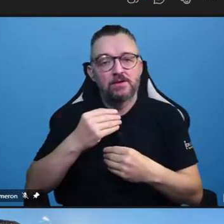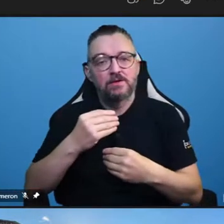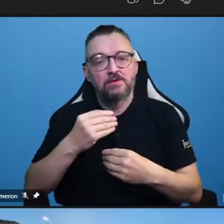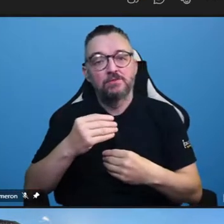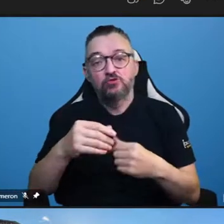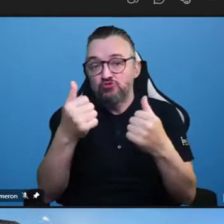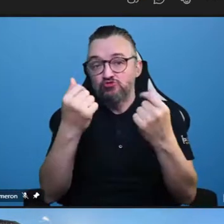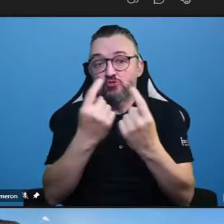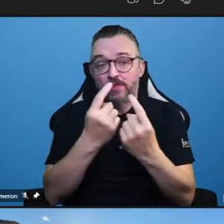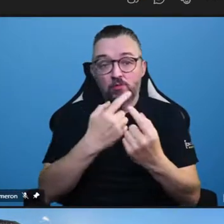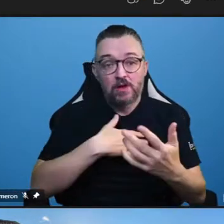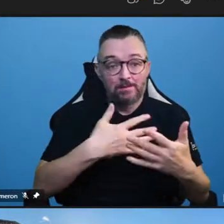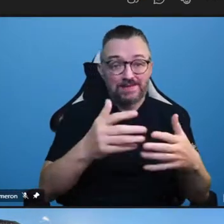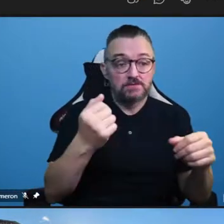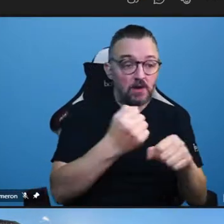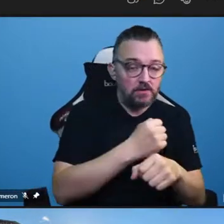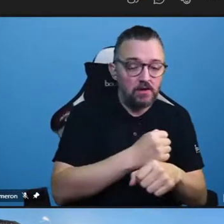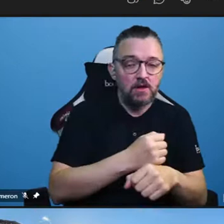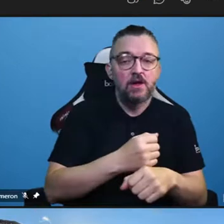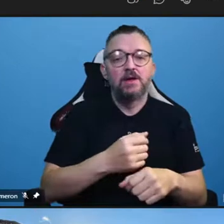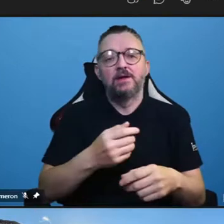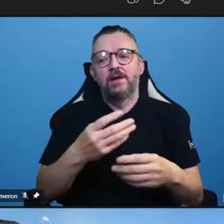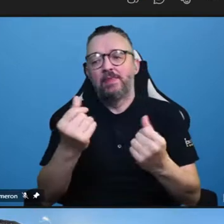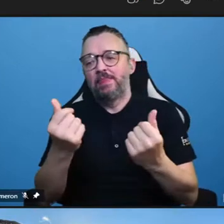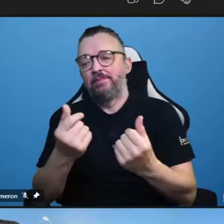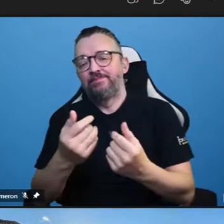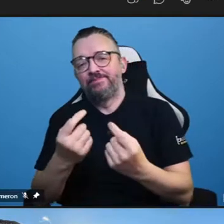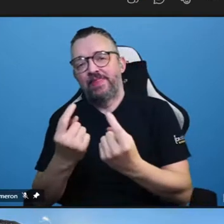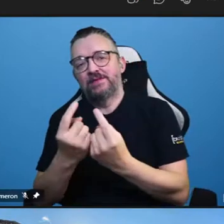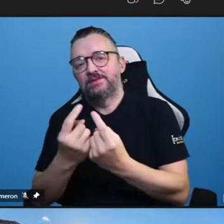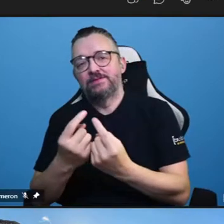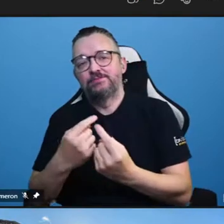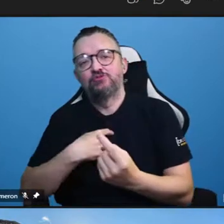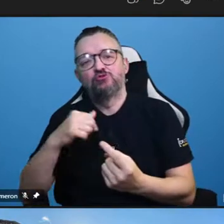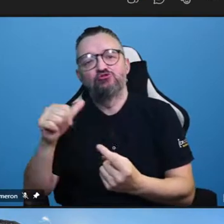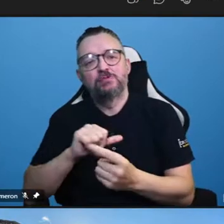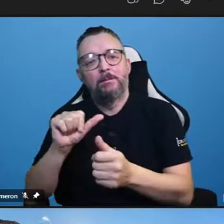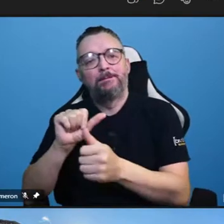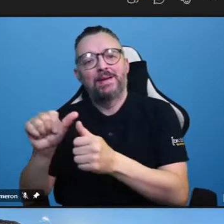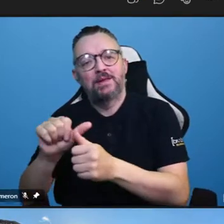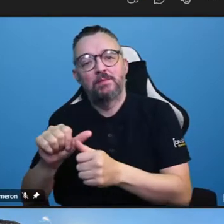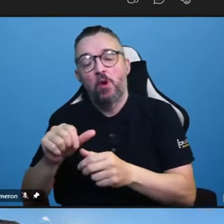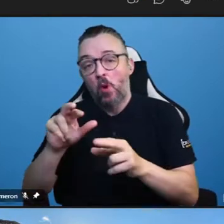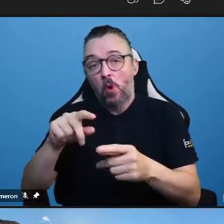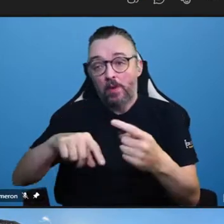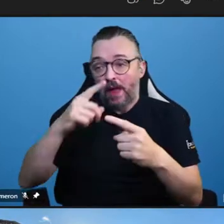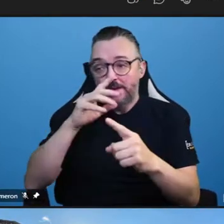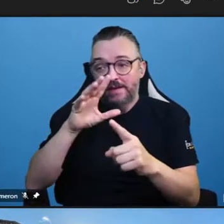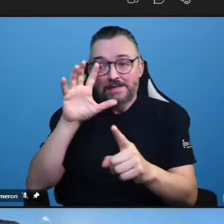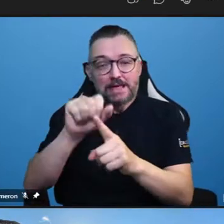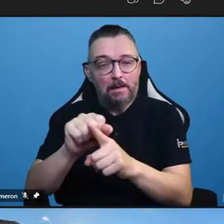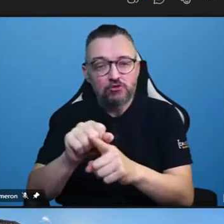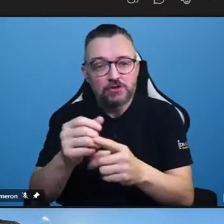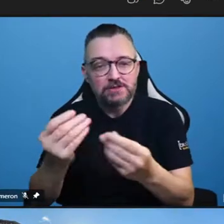good things that we've done versus the things that we could have done better on. And I'm just wondering if those are going to be captured anywhere.